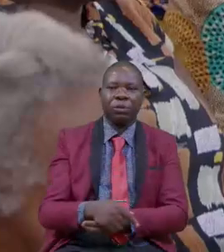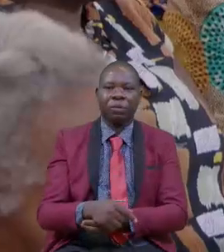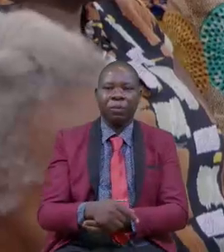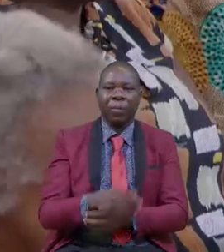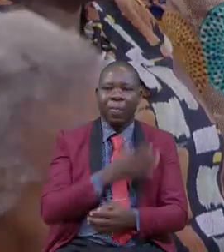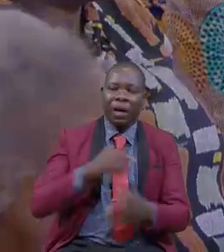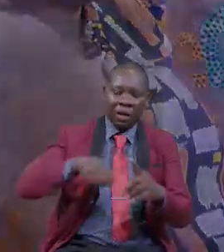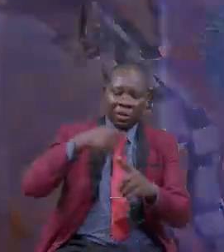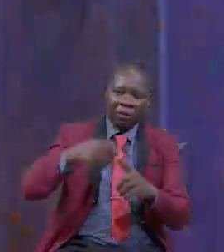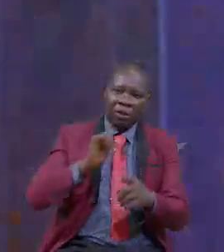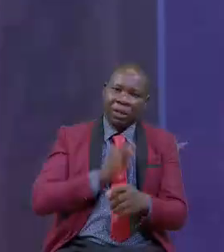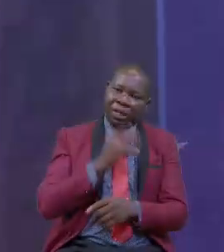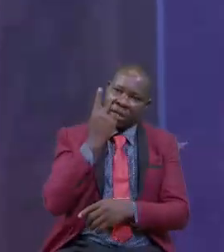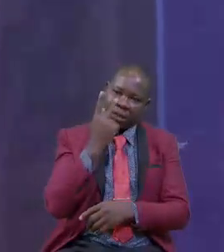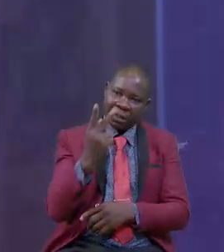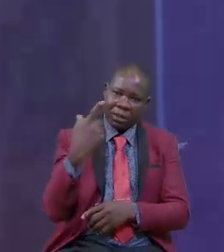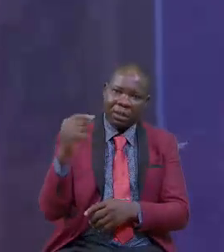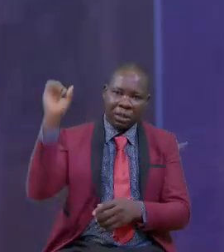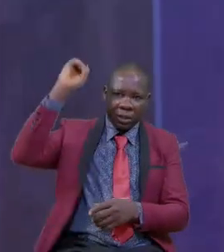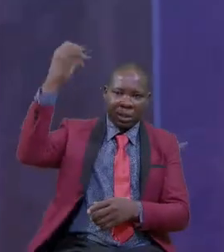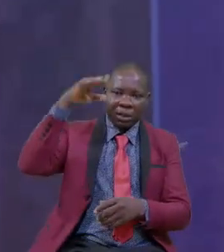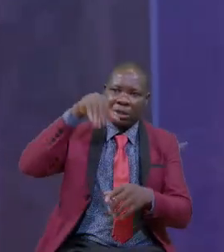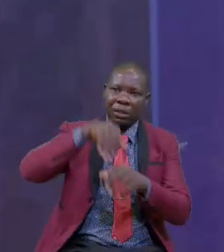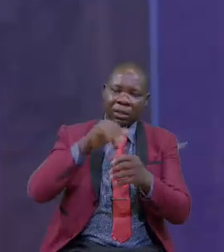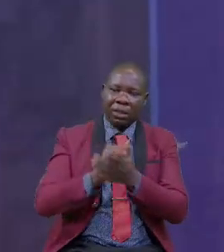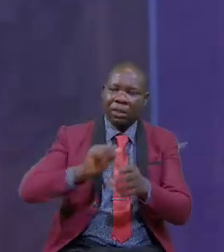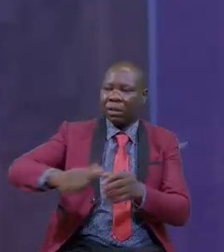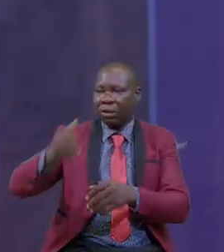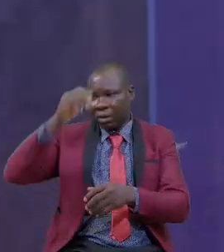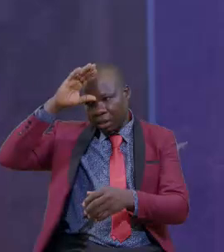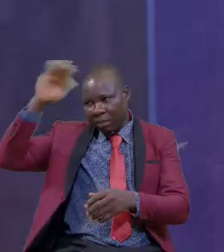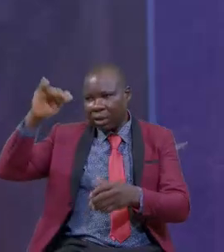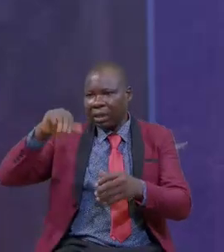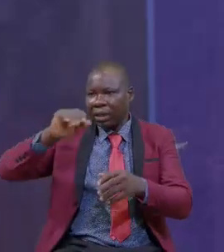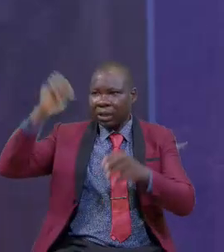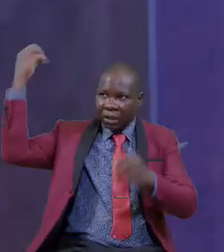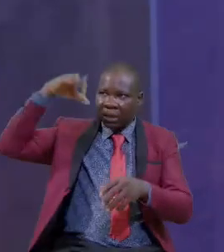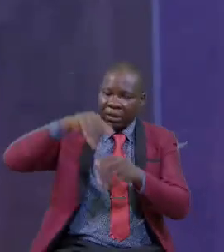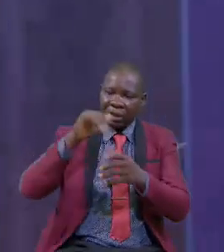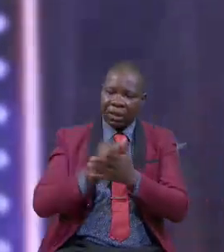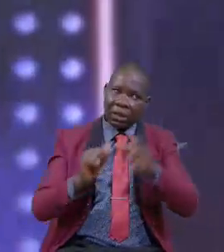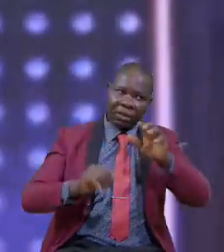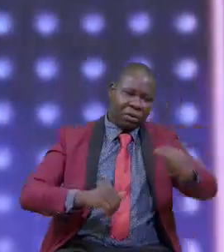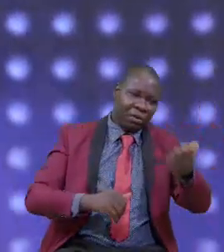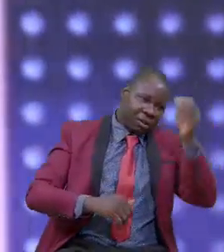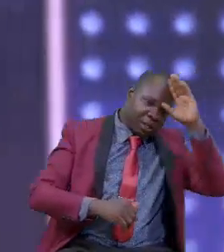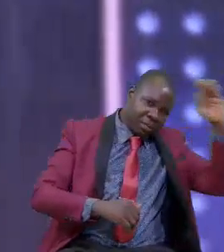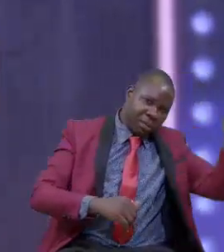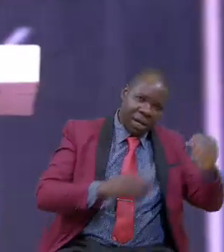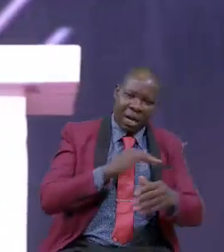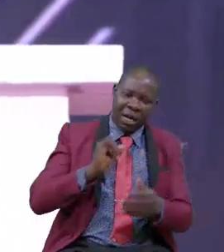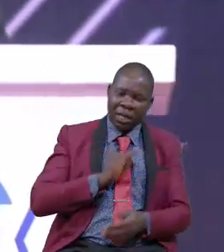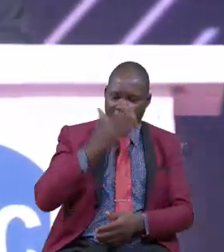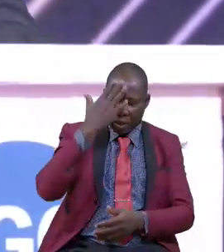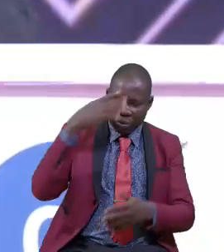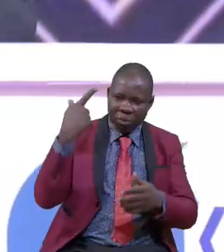the grace in that other man, grace in that other man, and I know the reason God has given him that grace, giving